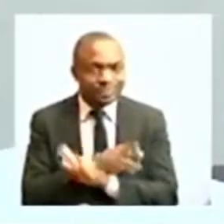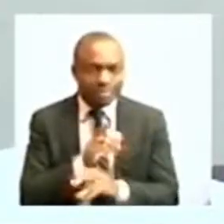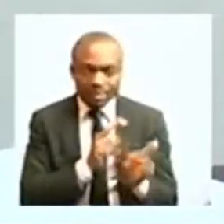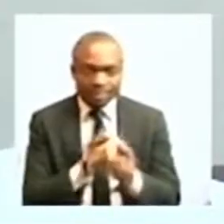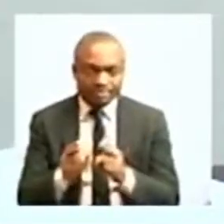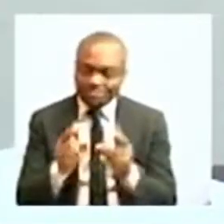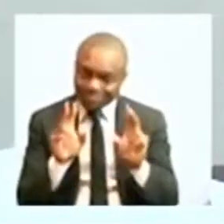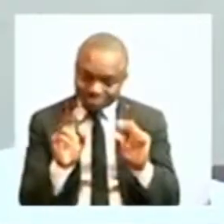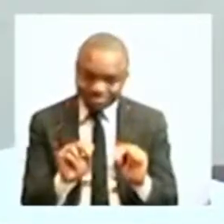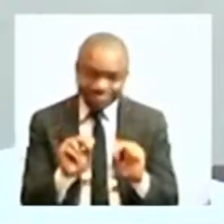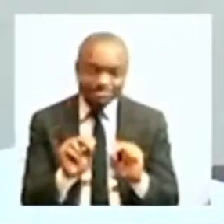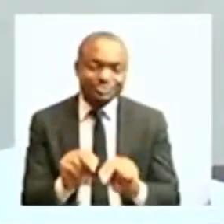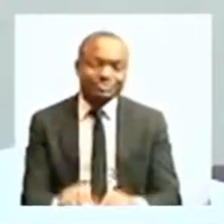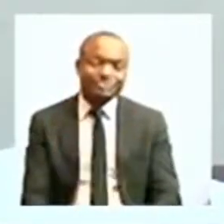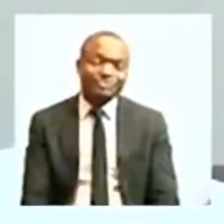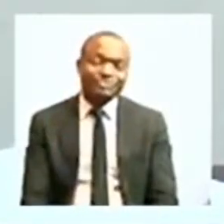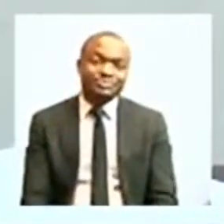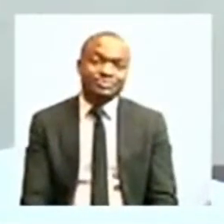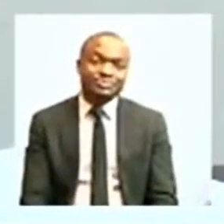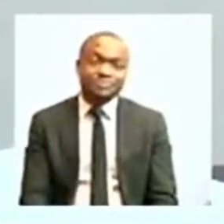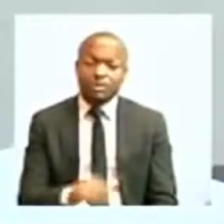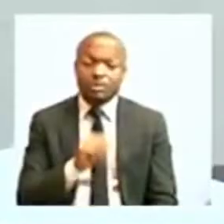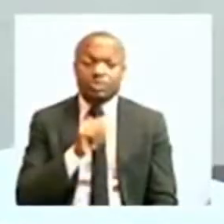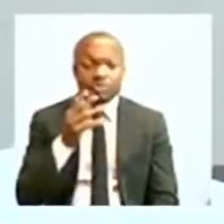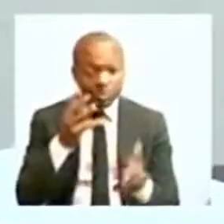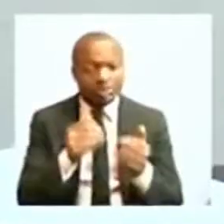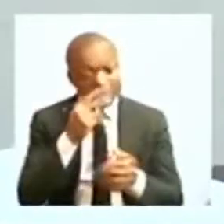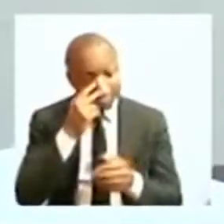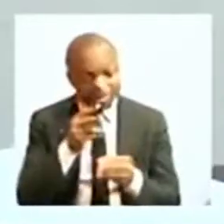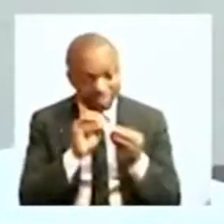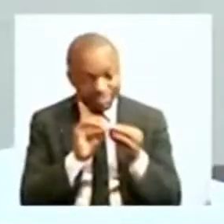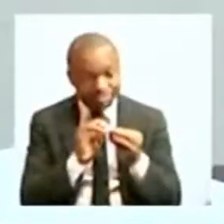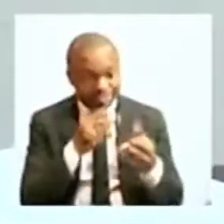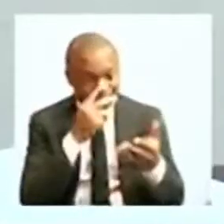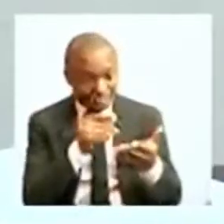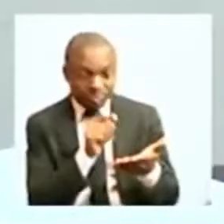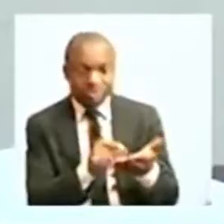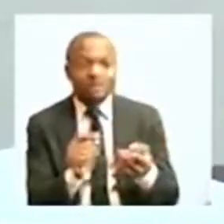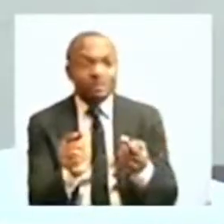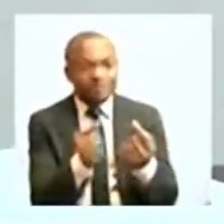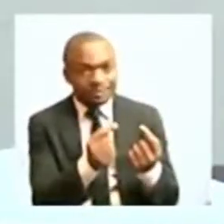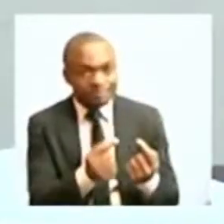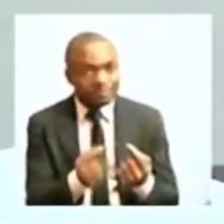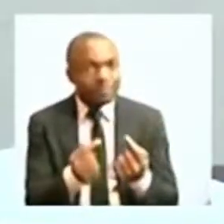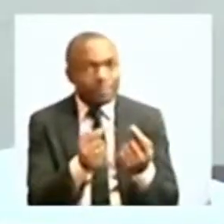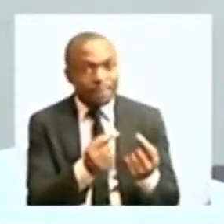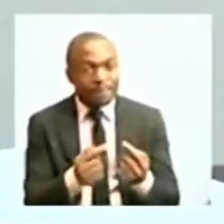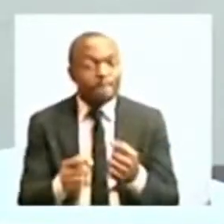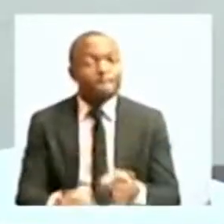is no. We are yet to see more. Look at this case.